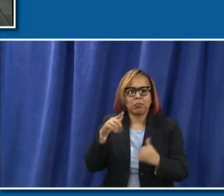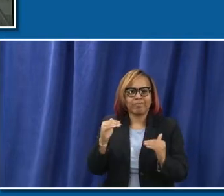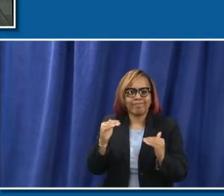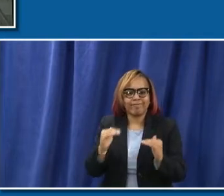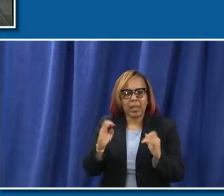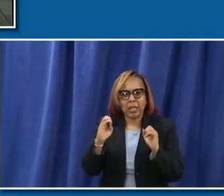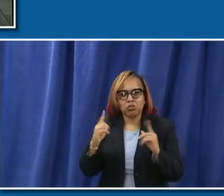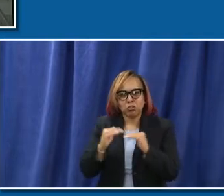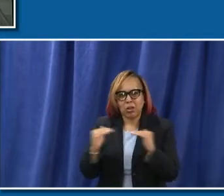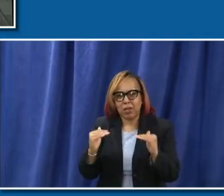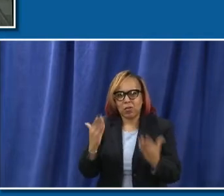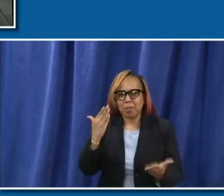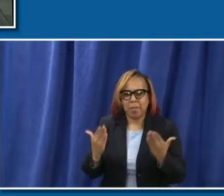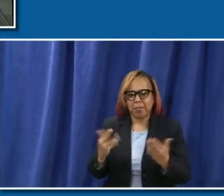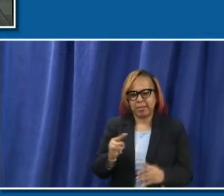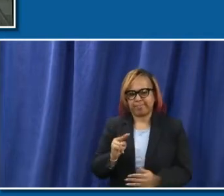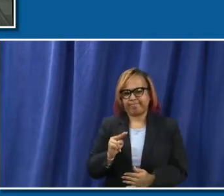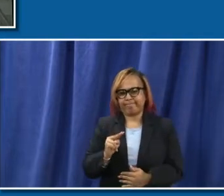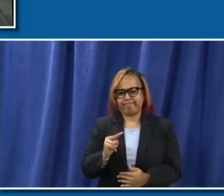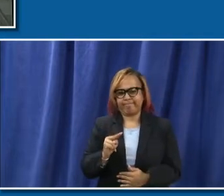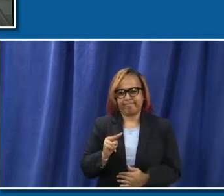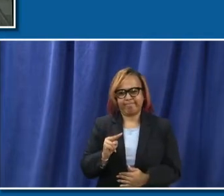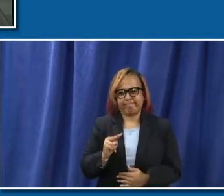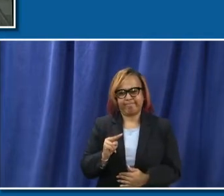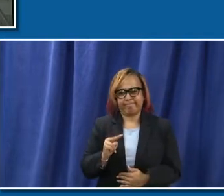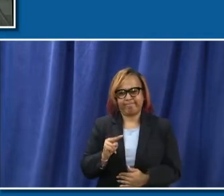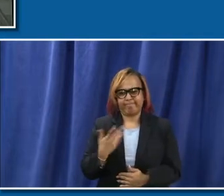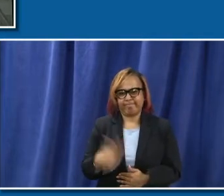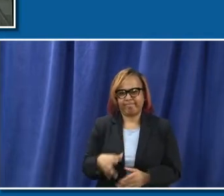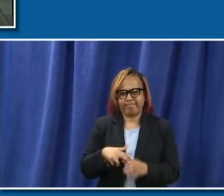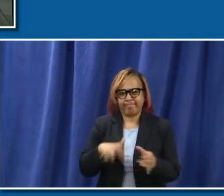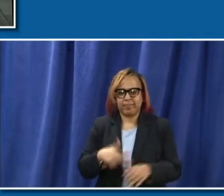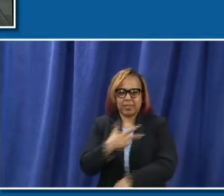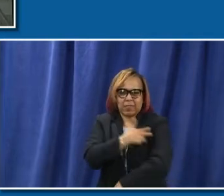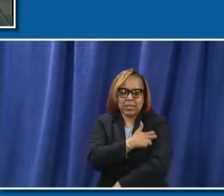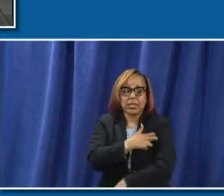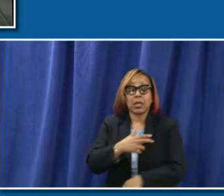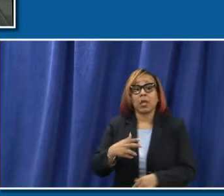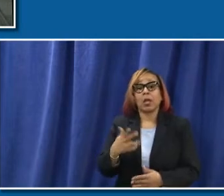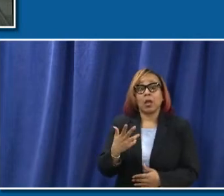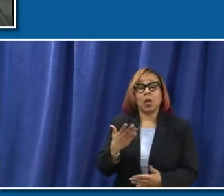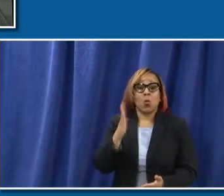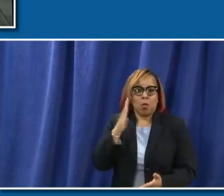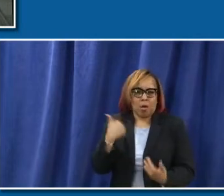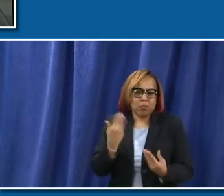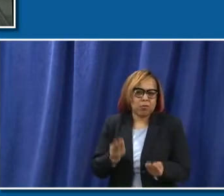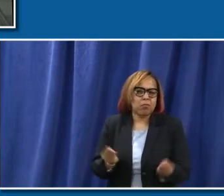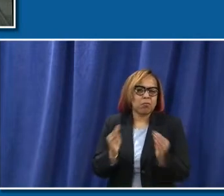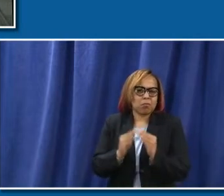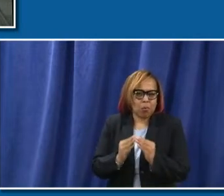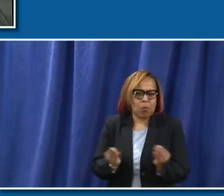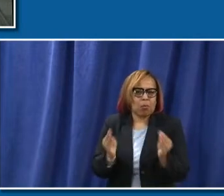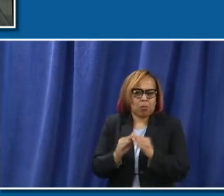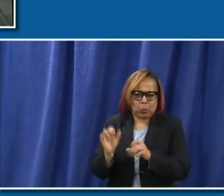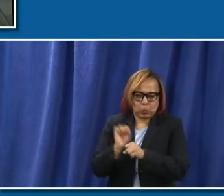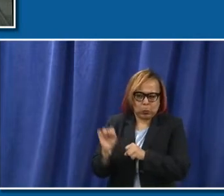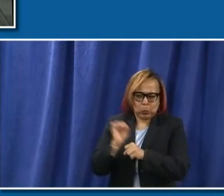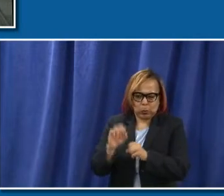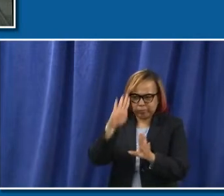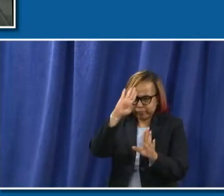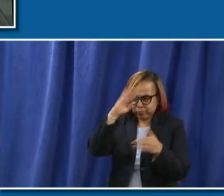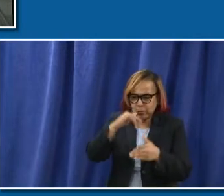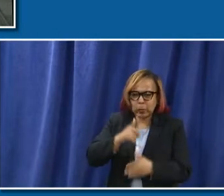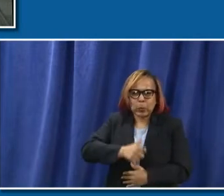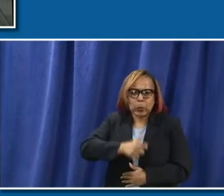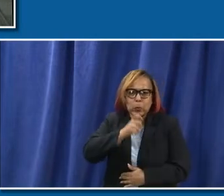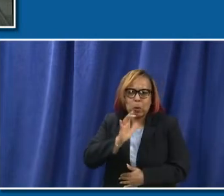education levels may be less likely to want to take the vaccine right away. And so there will be a lot of additional work, really thinking about who